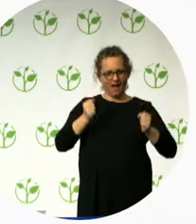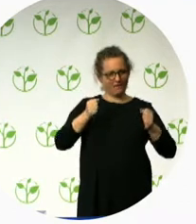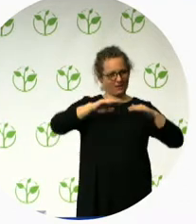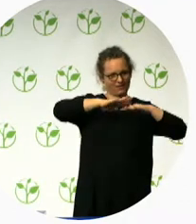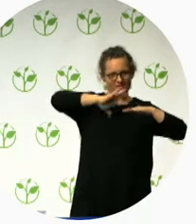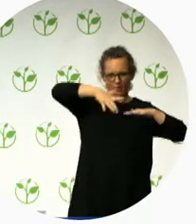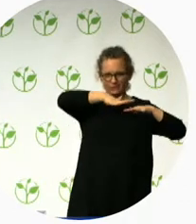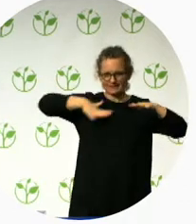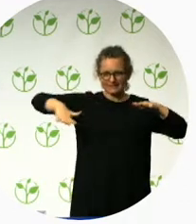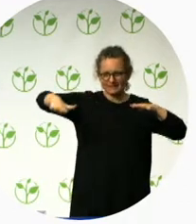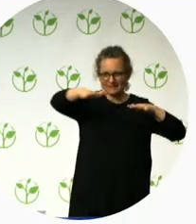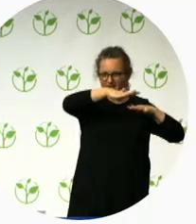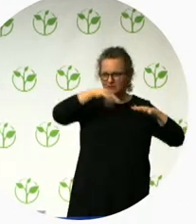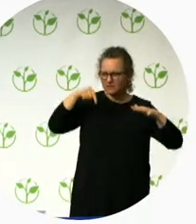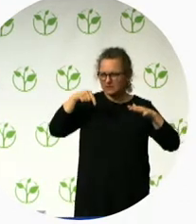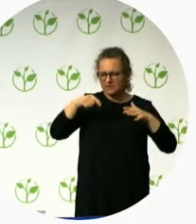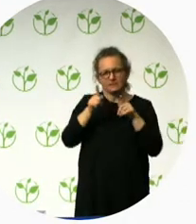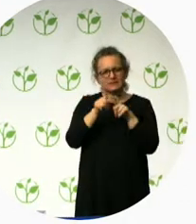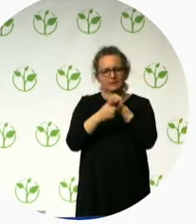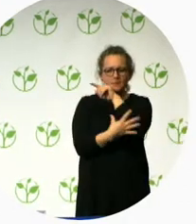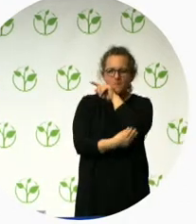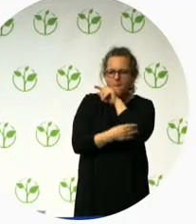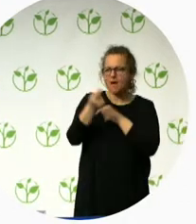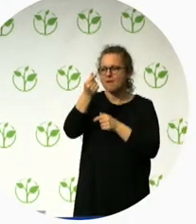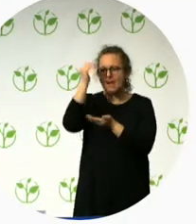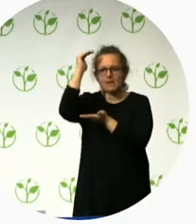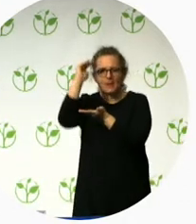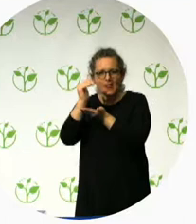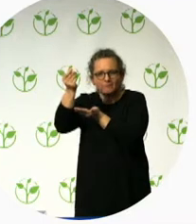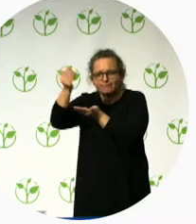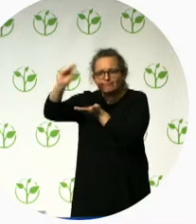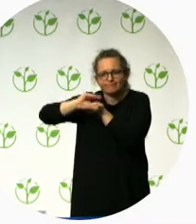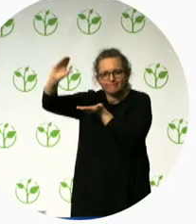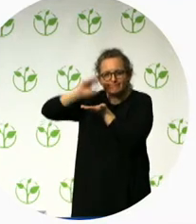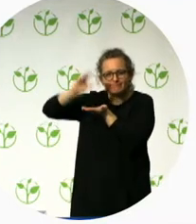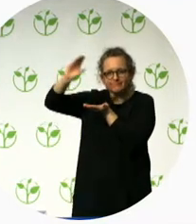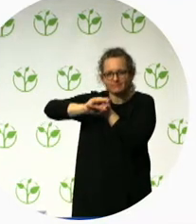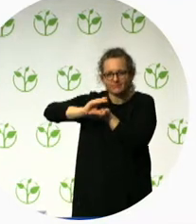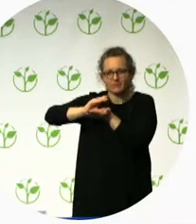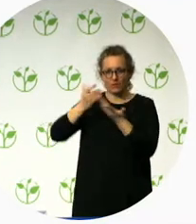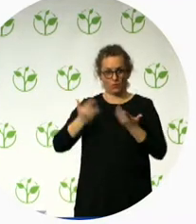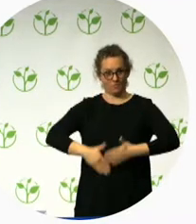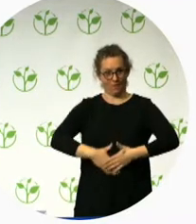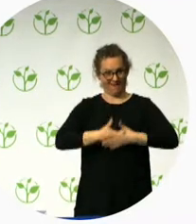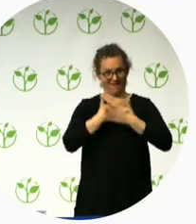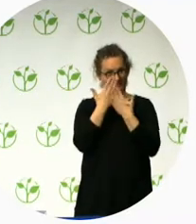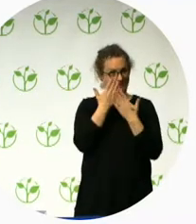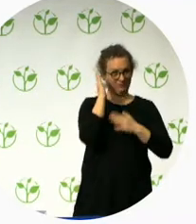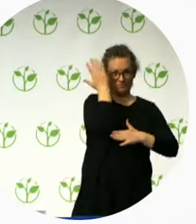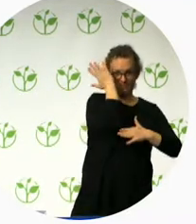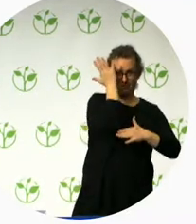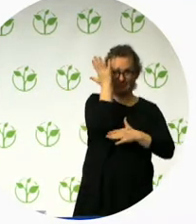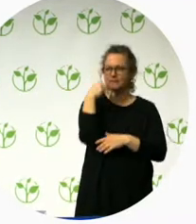After the presentations this morning, which were very high-tech and certainly very